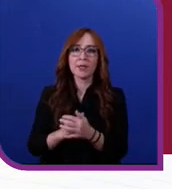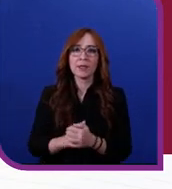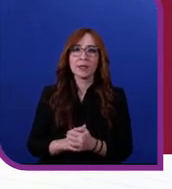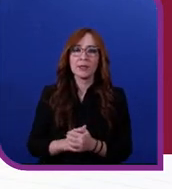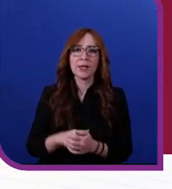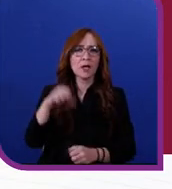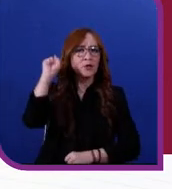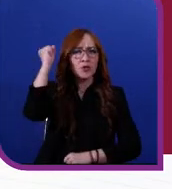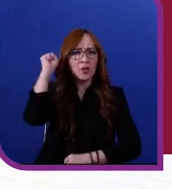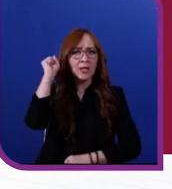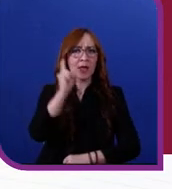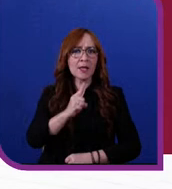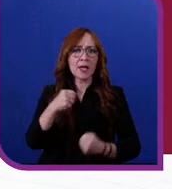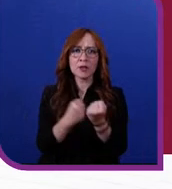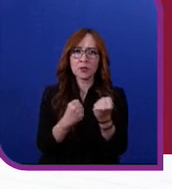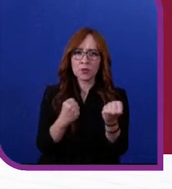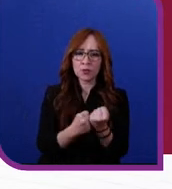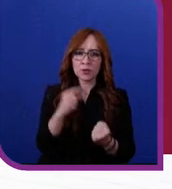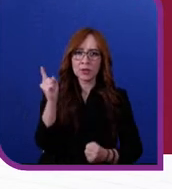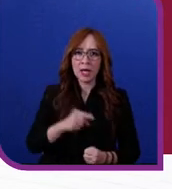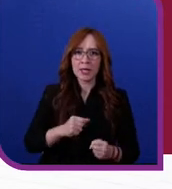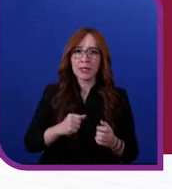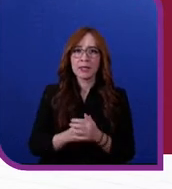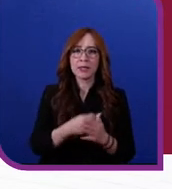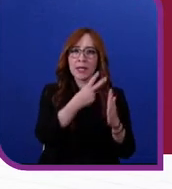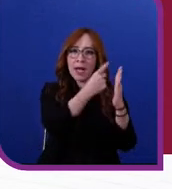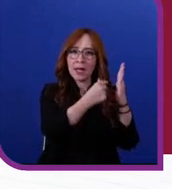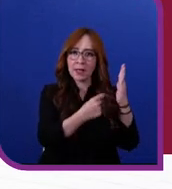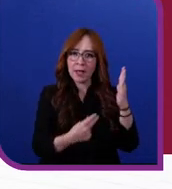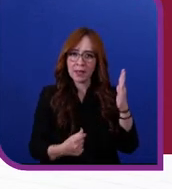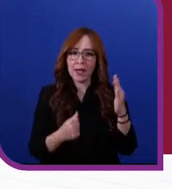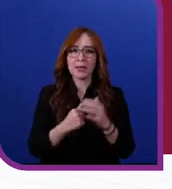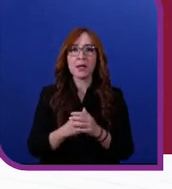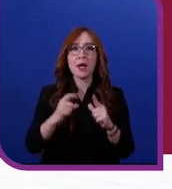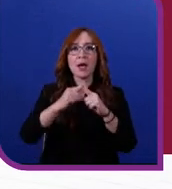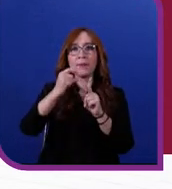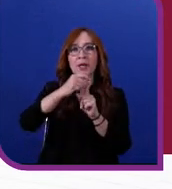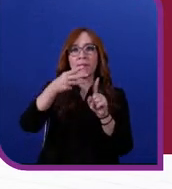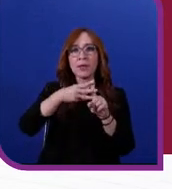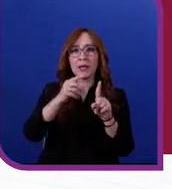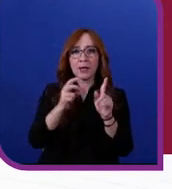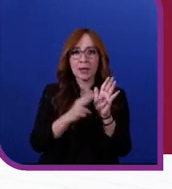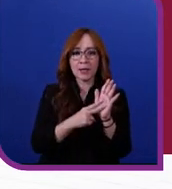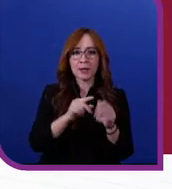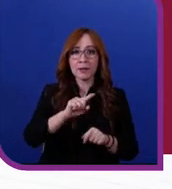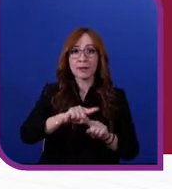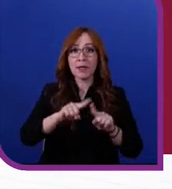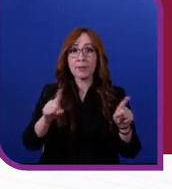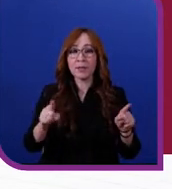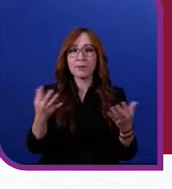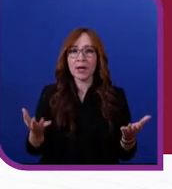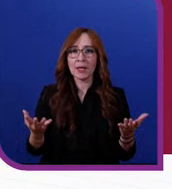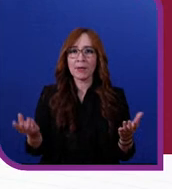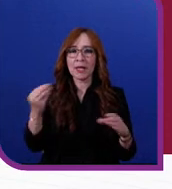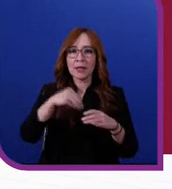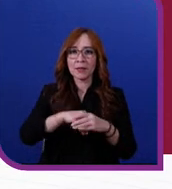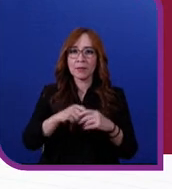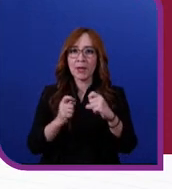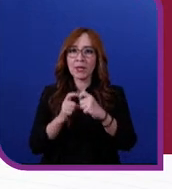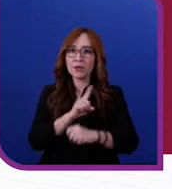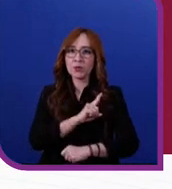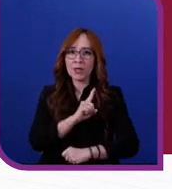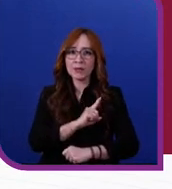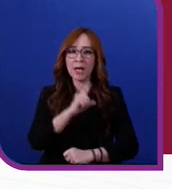budget but also How the private participation shoot Din place